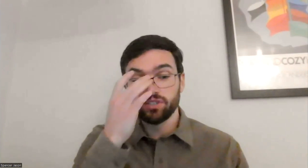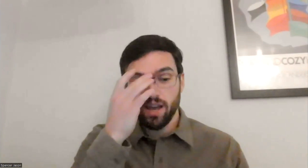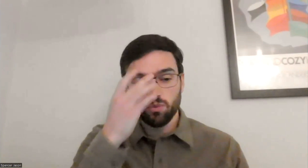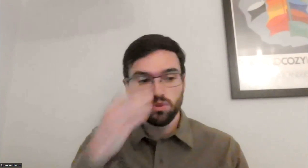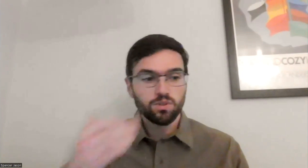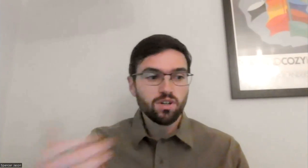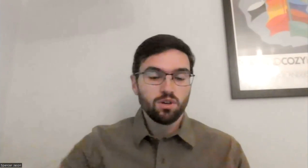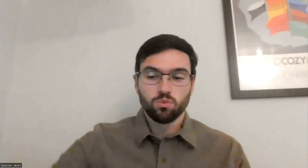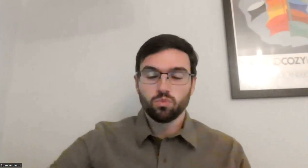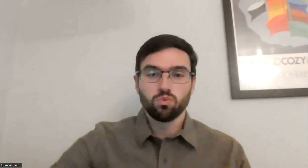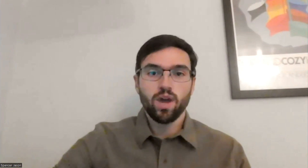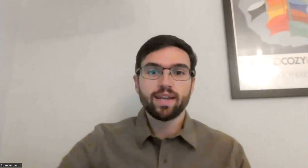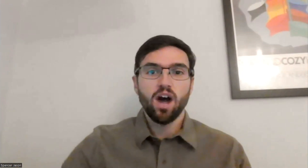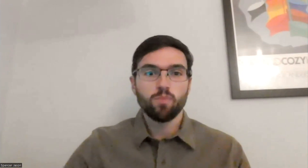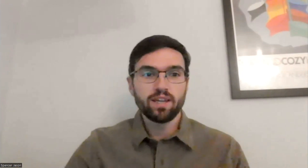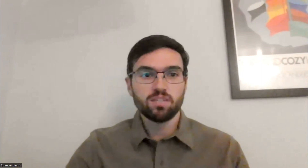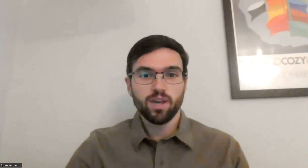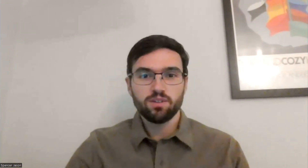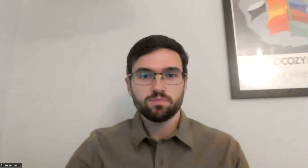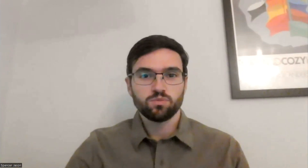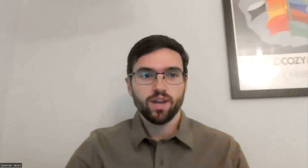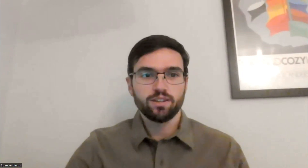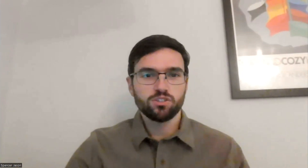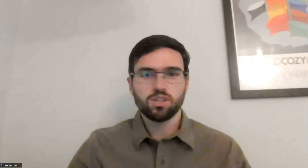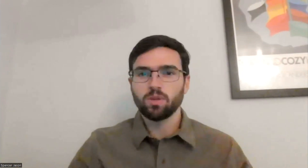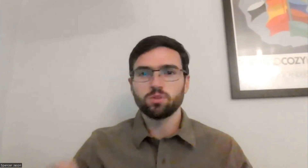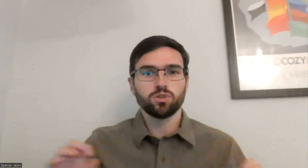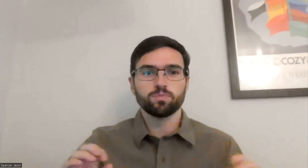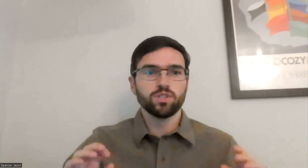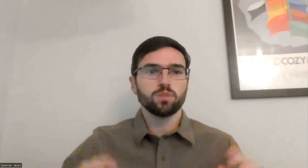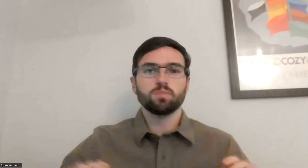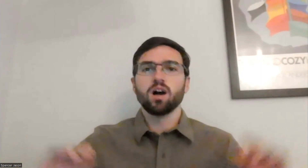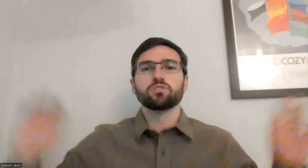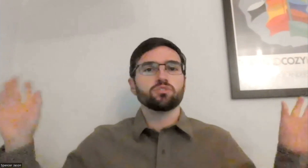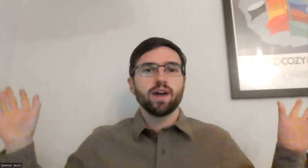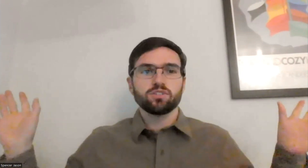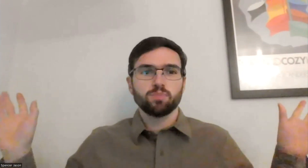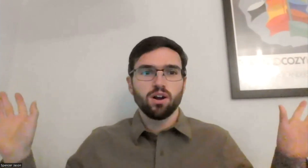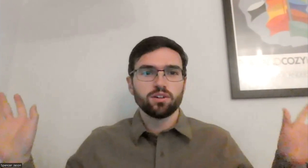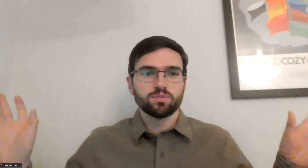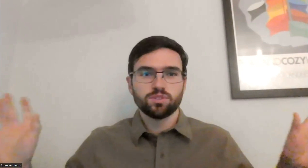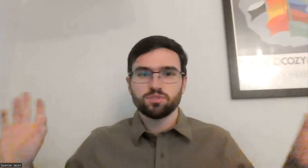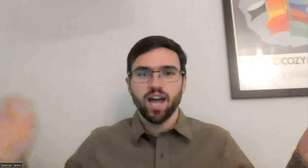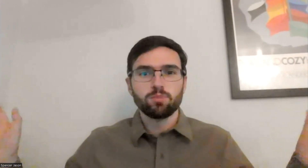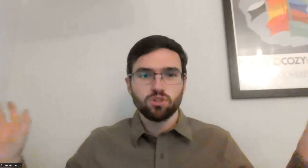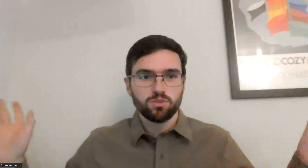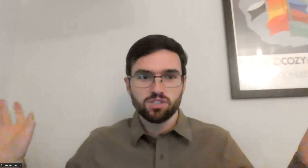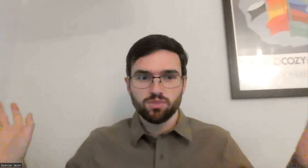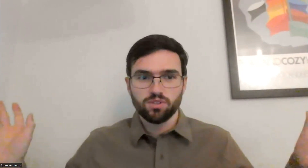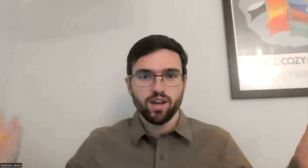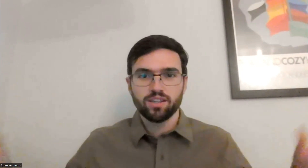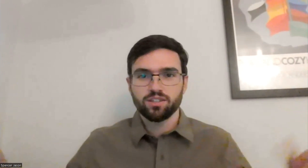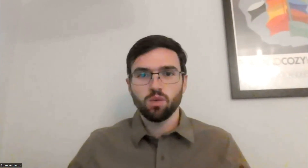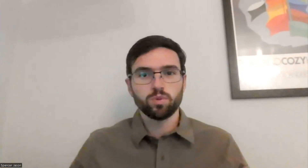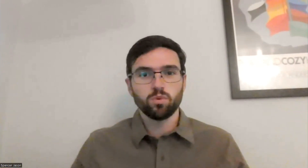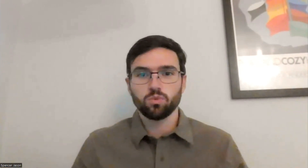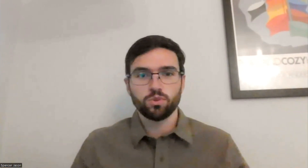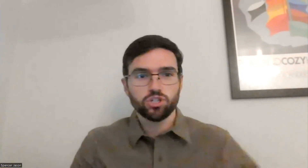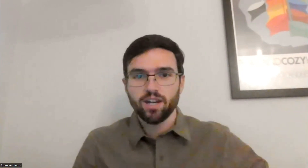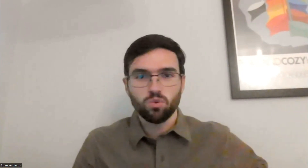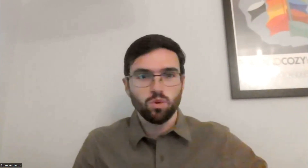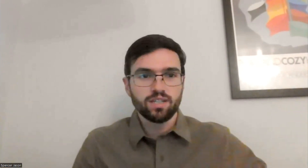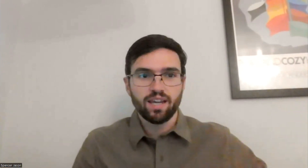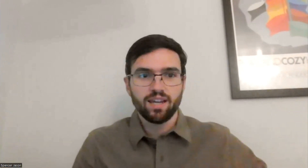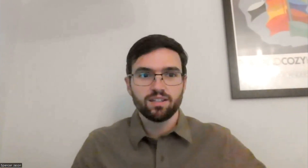I'll do is I will write out my email, right? Because sometimes we're, hundreds of miles apart, time Right. zones, even, right? I'll be